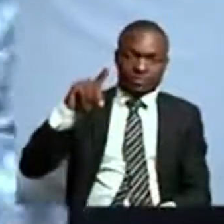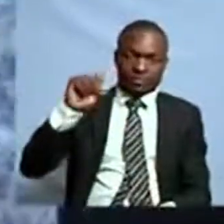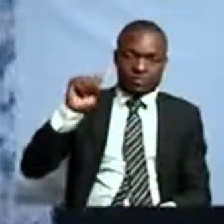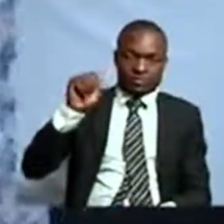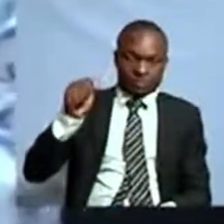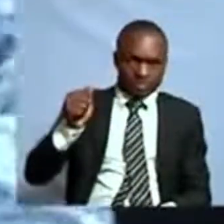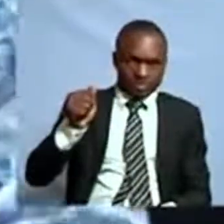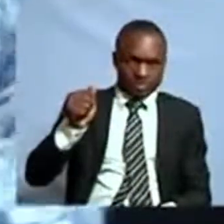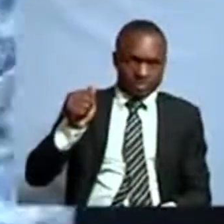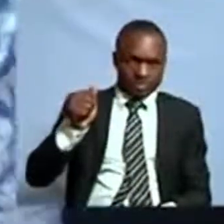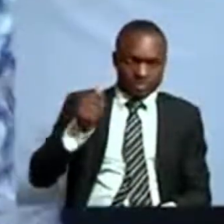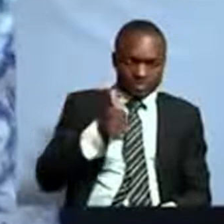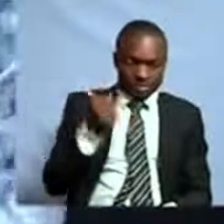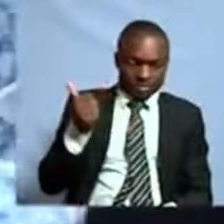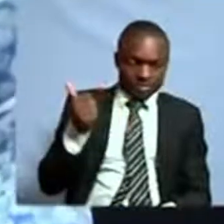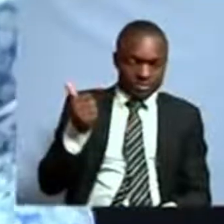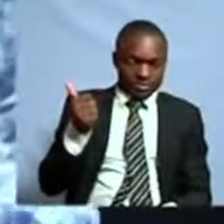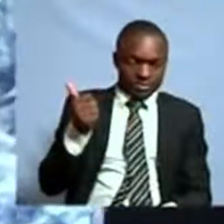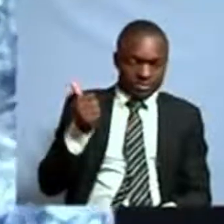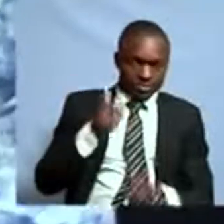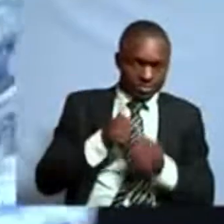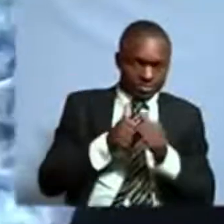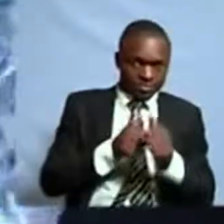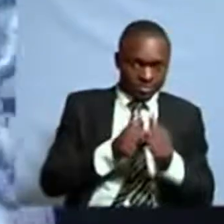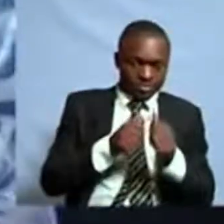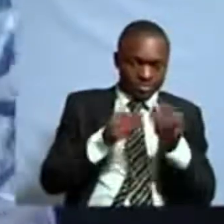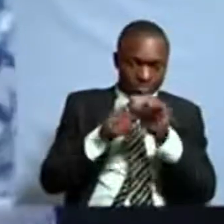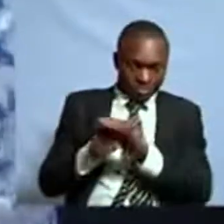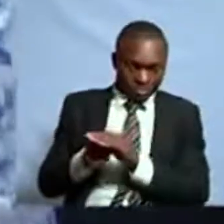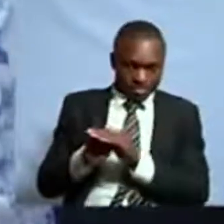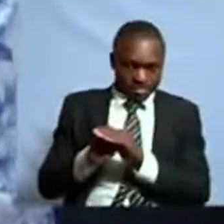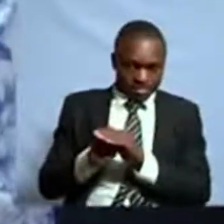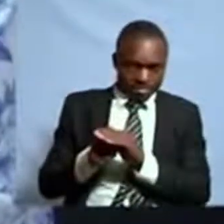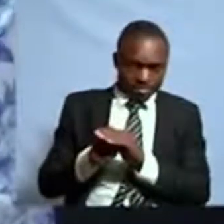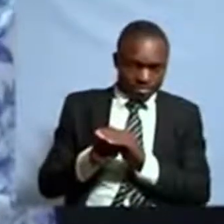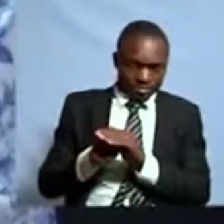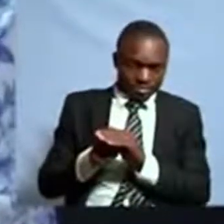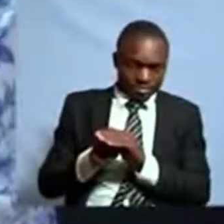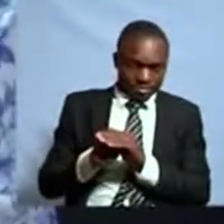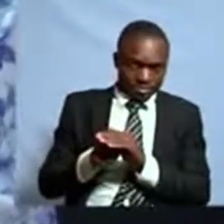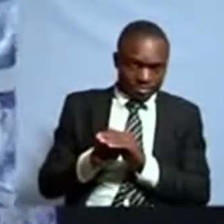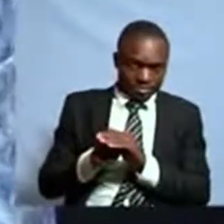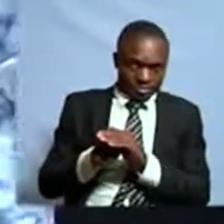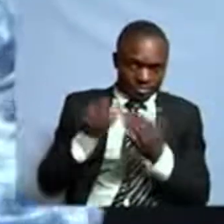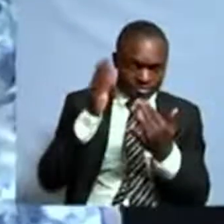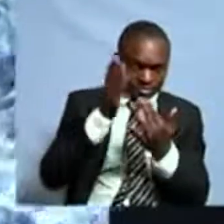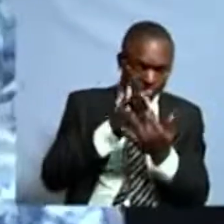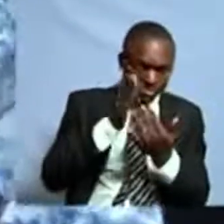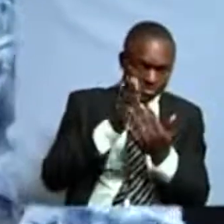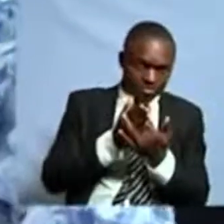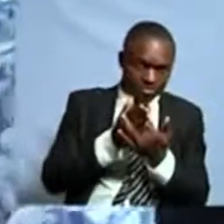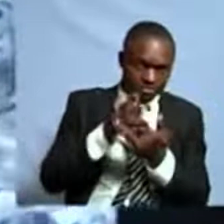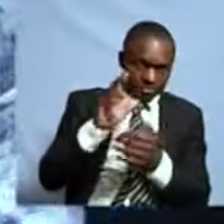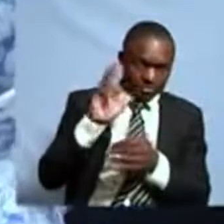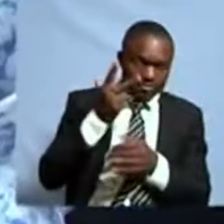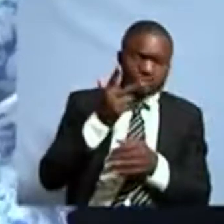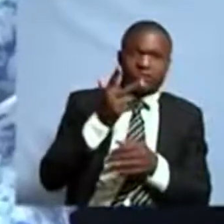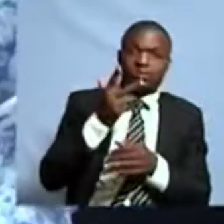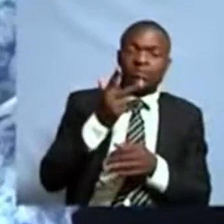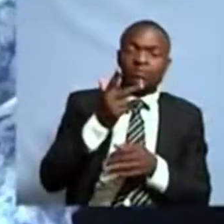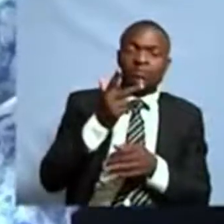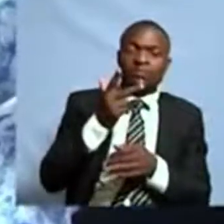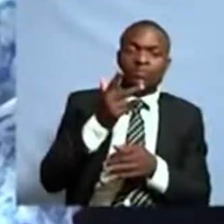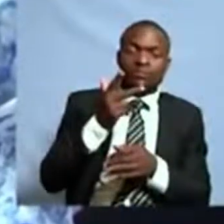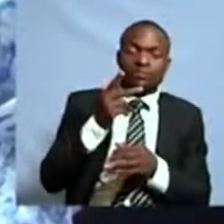the others as occupational pension schemes, private schemes, and LASIF and PSPF in the middle, and then the third tier as well. And